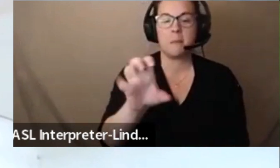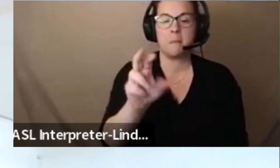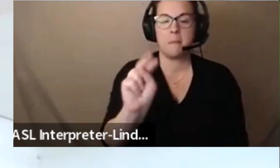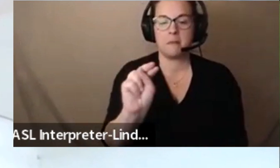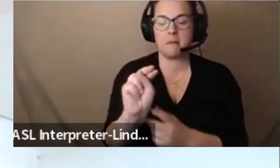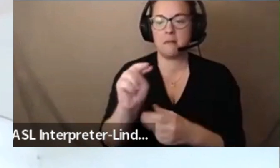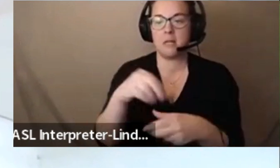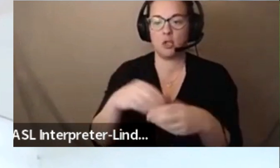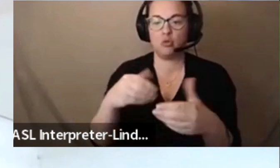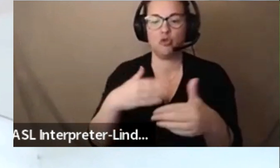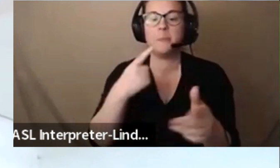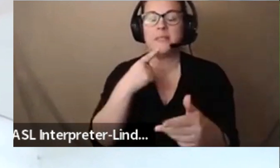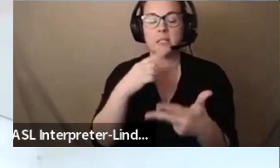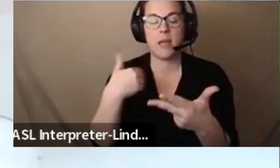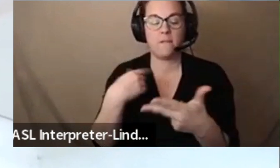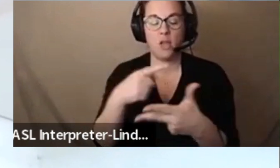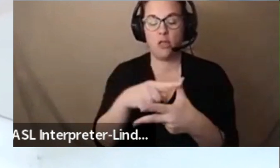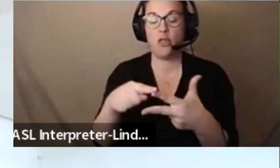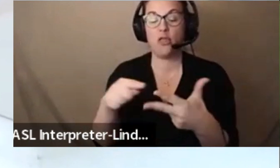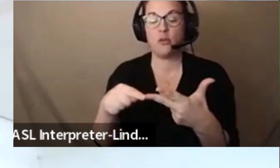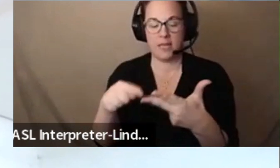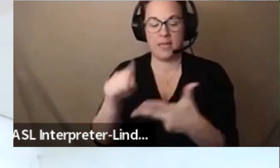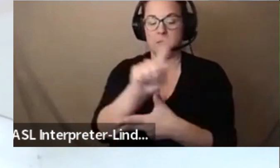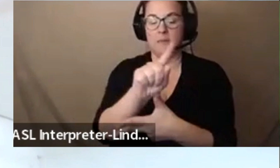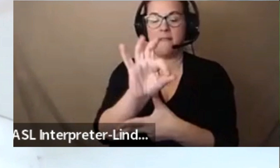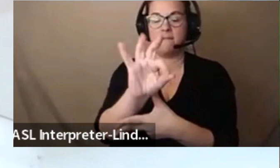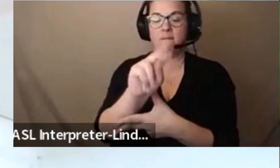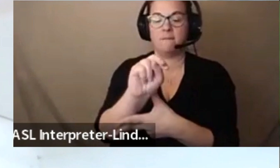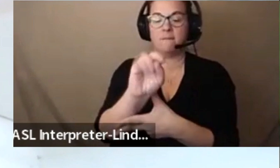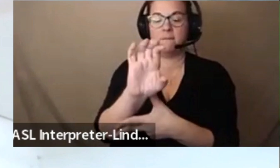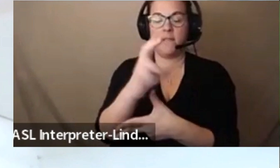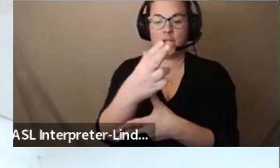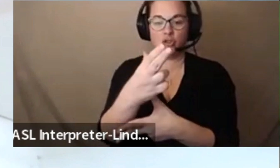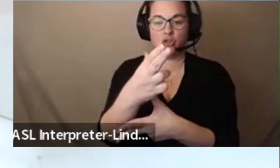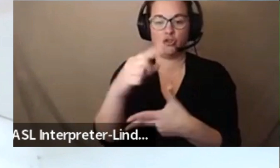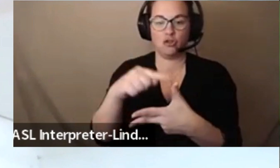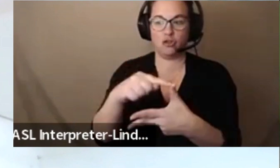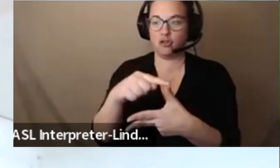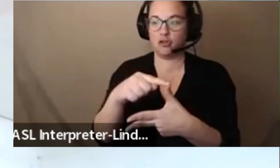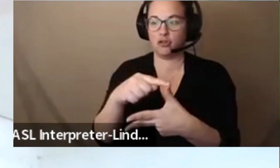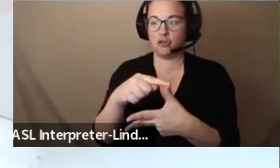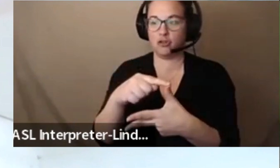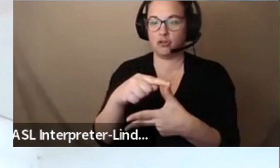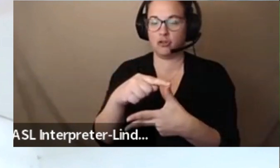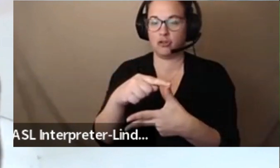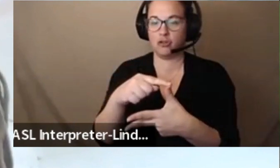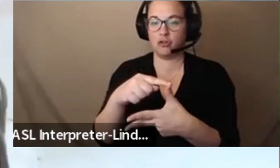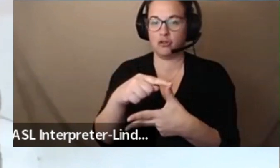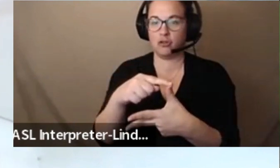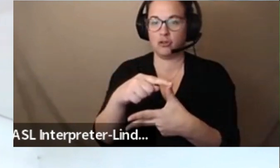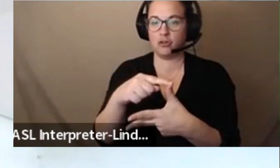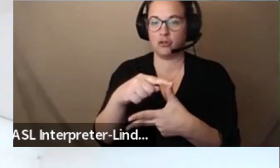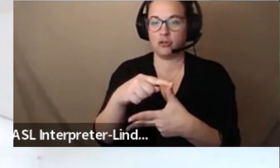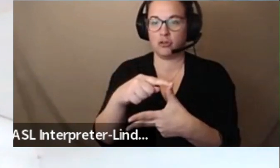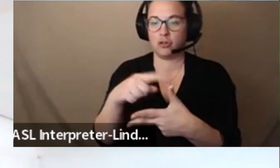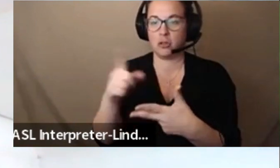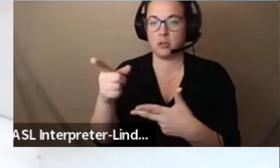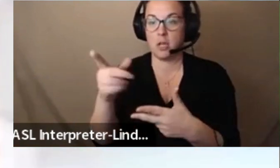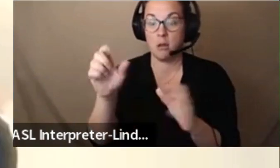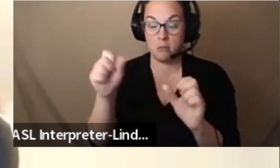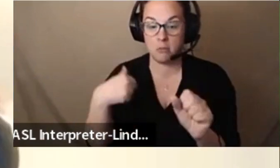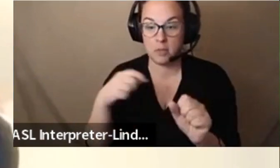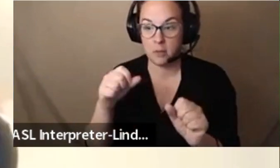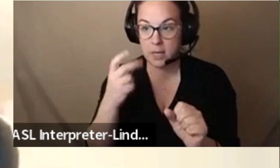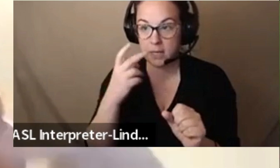Yes, we've got 3 questions online. So we've got a question from Finch. We've got a question from Finch. Will I be able to see it here?